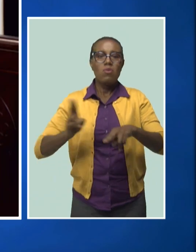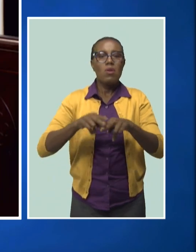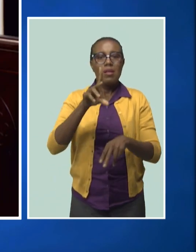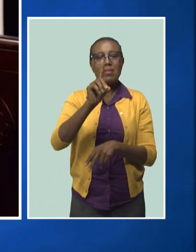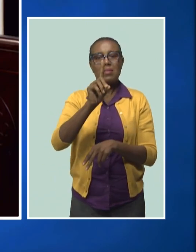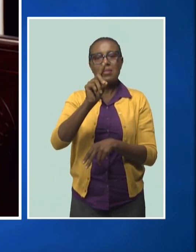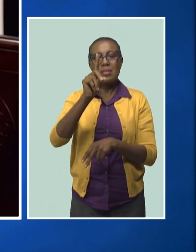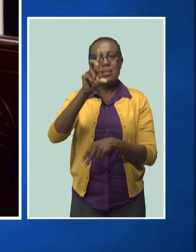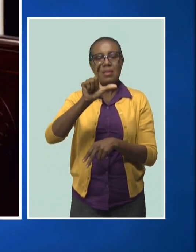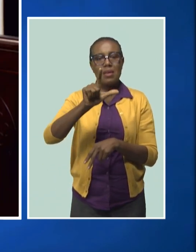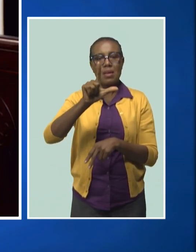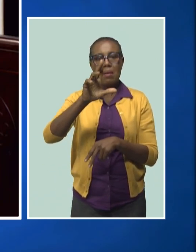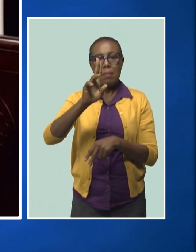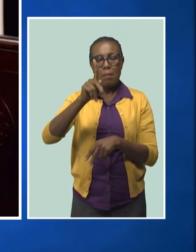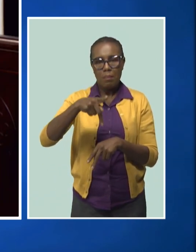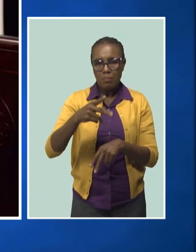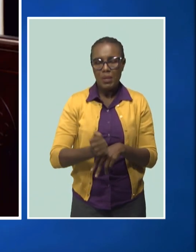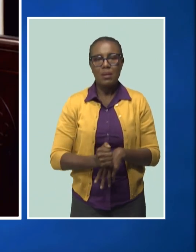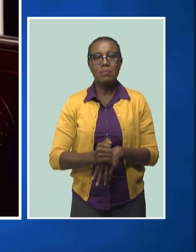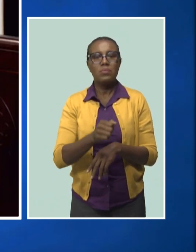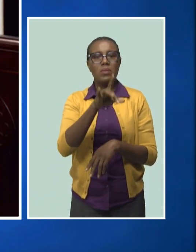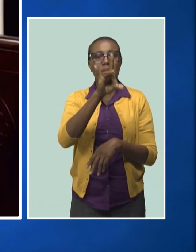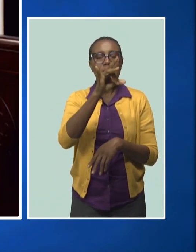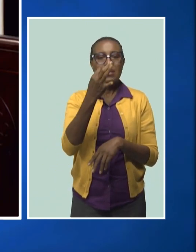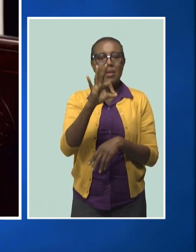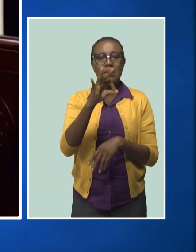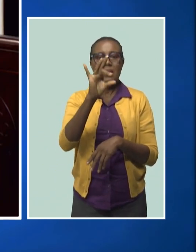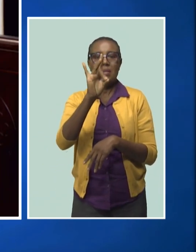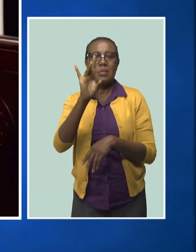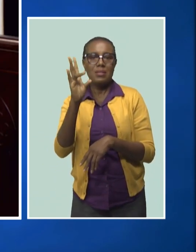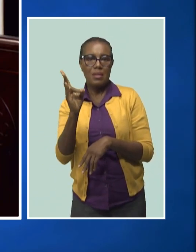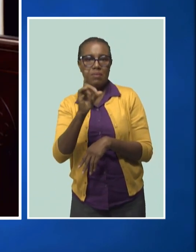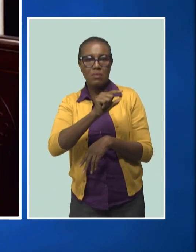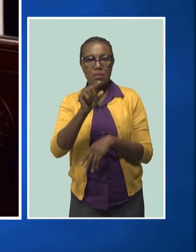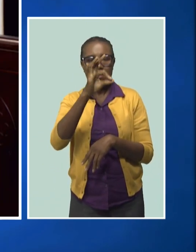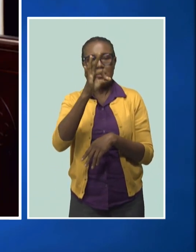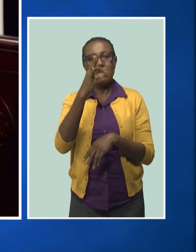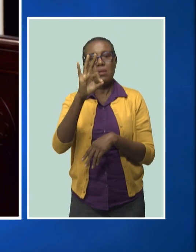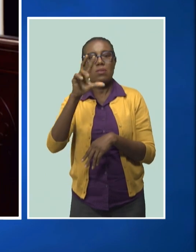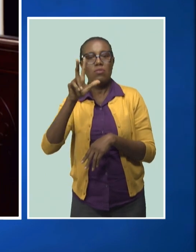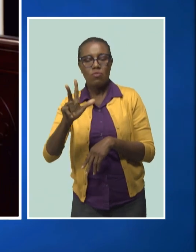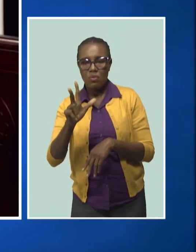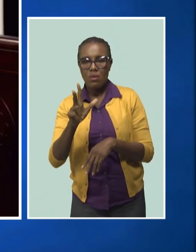between 87 and 1993, in spite